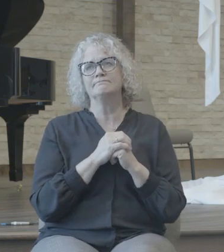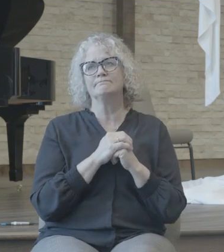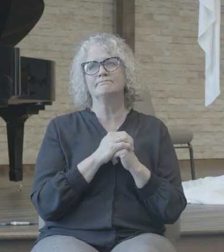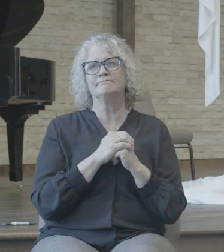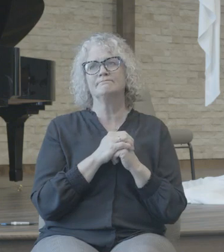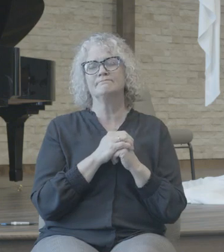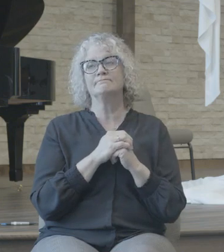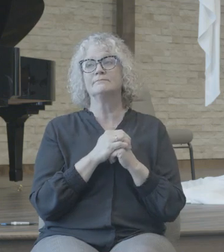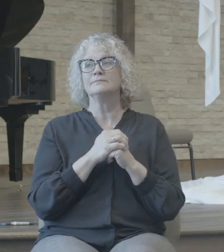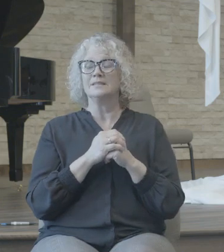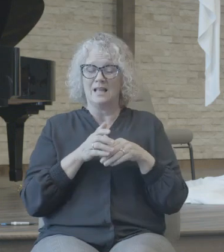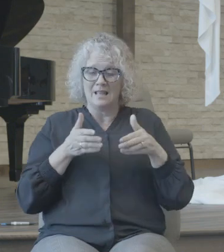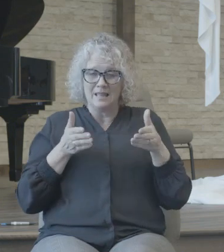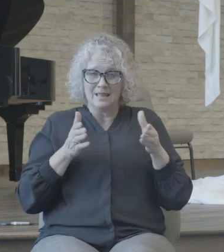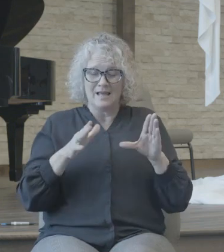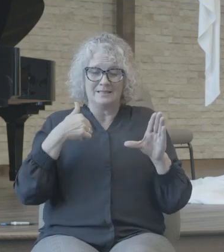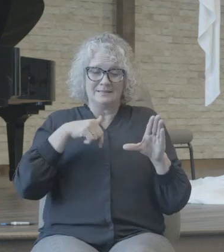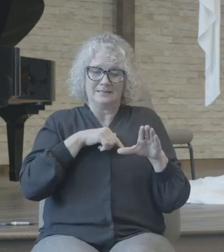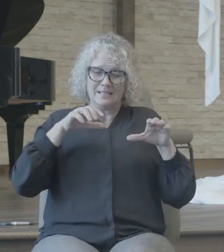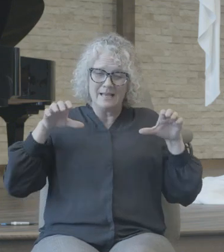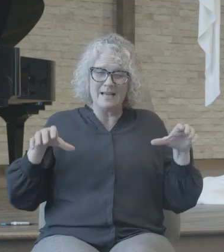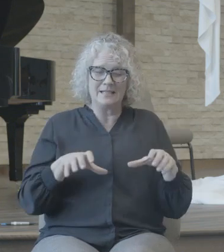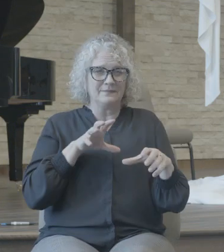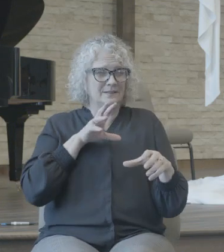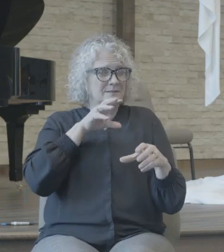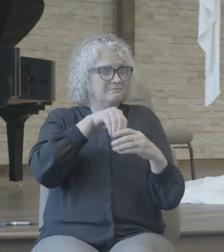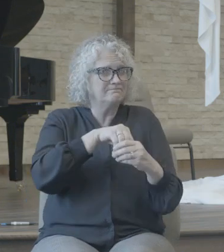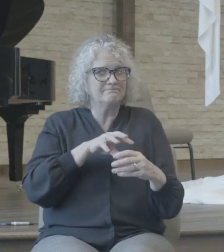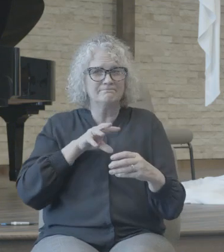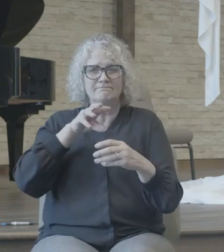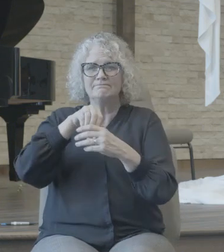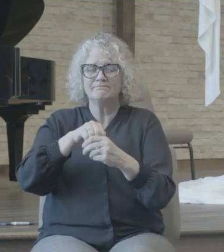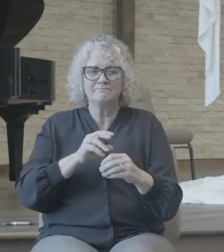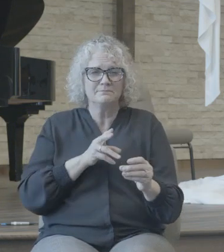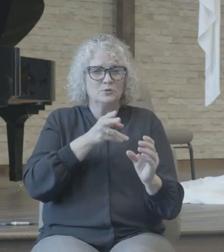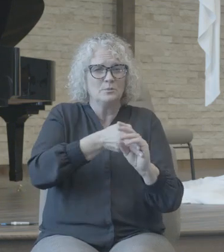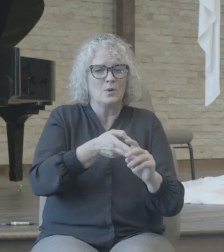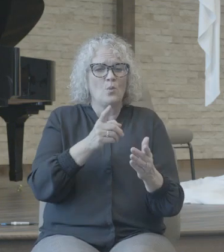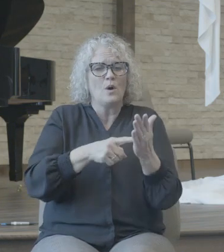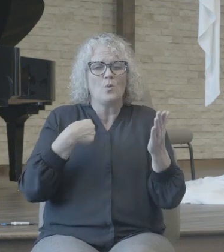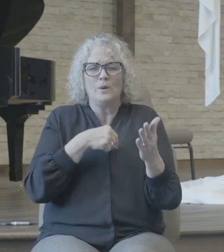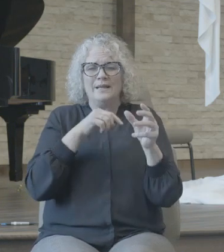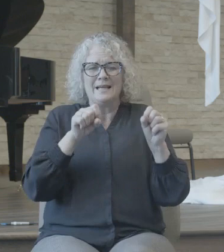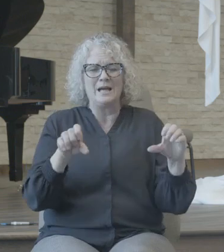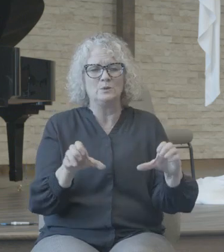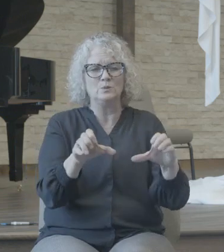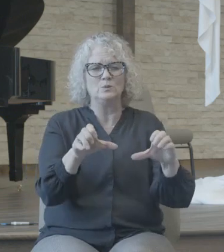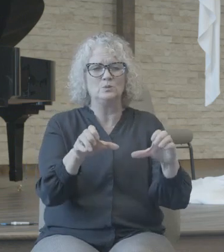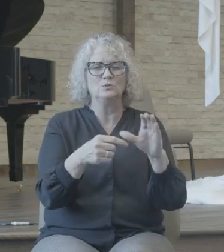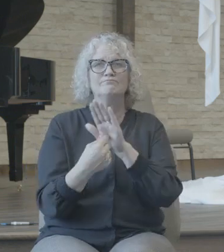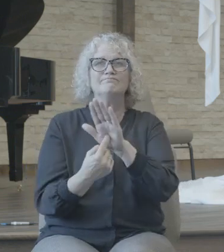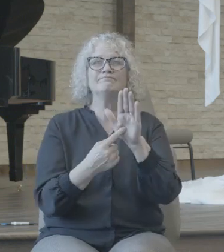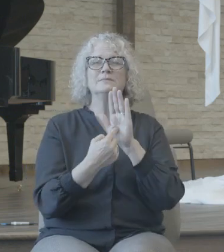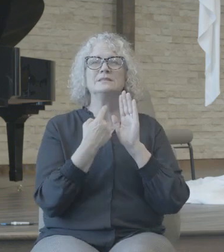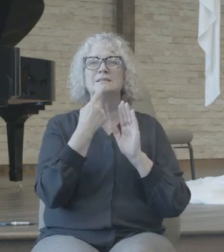Let's actively participate in doing what we can to say, worthy is the Lamb, and